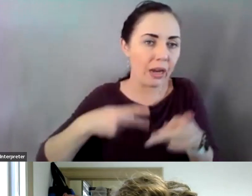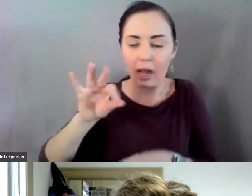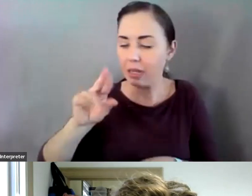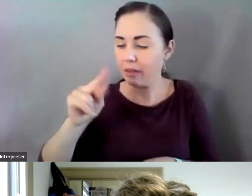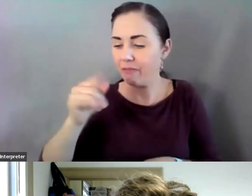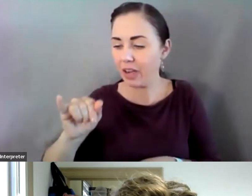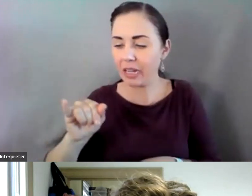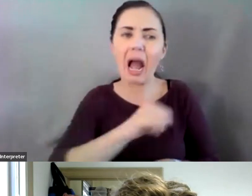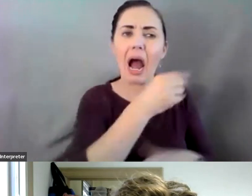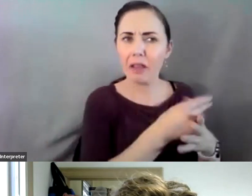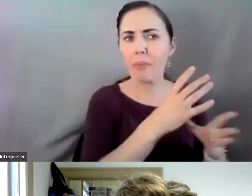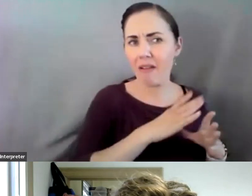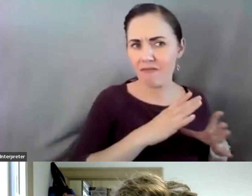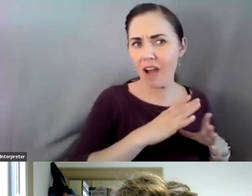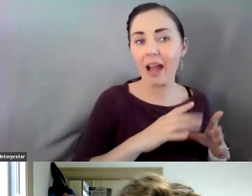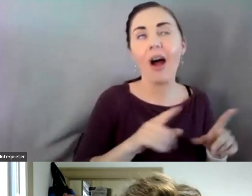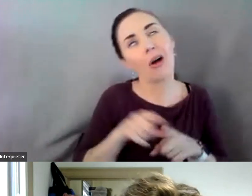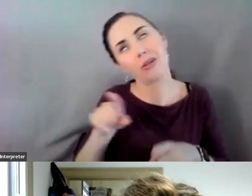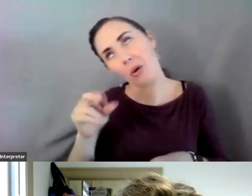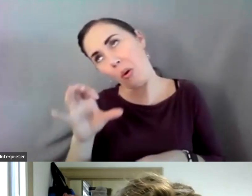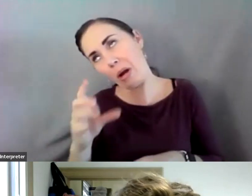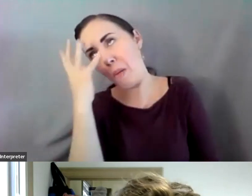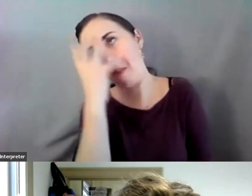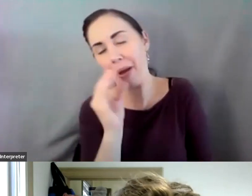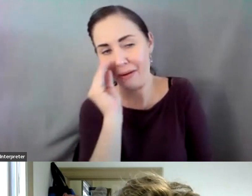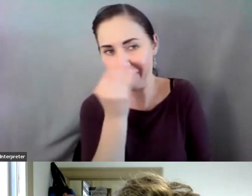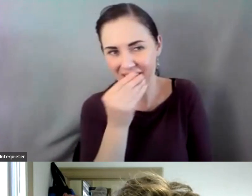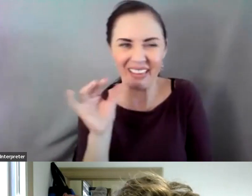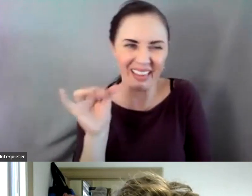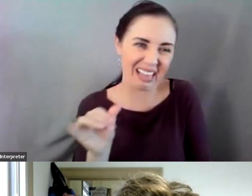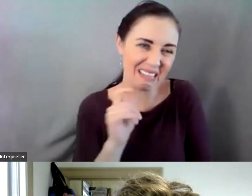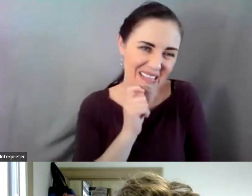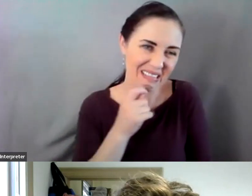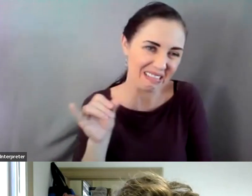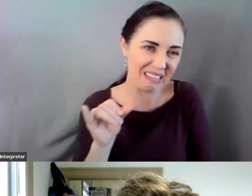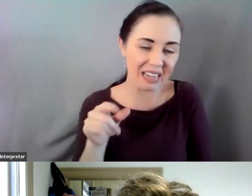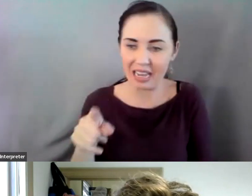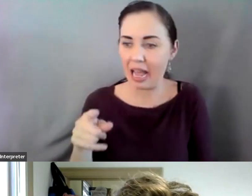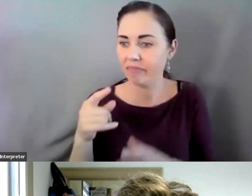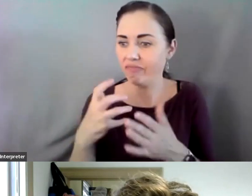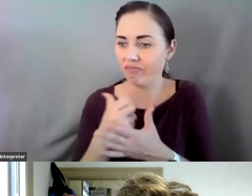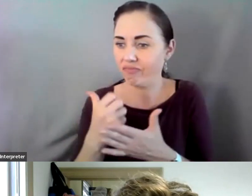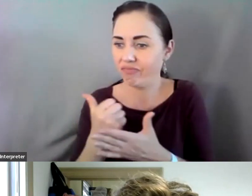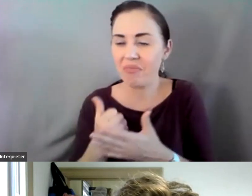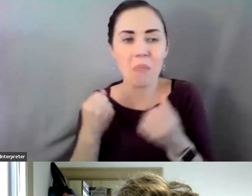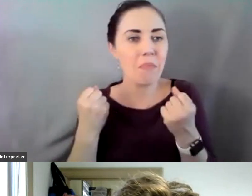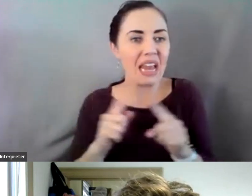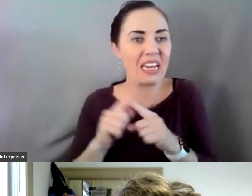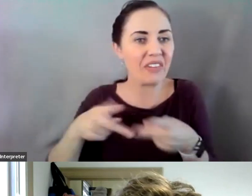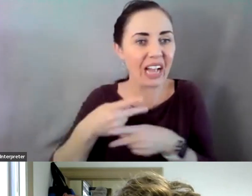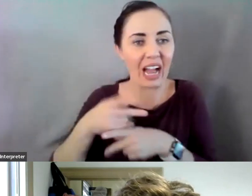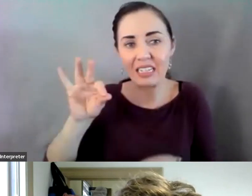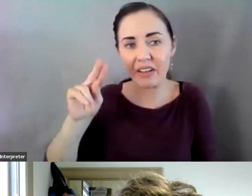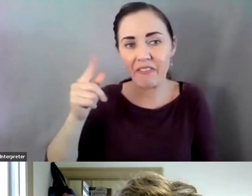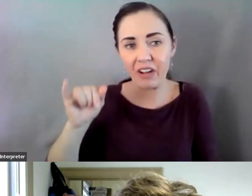extreme example. And of course, orchids are pretty, which helps. And they use a lot of different fungi that we know very little about. So there's an awful lot that's